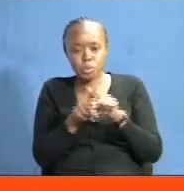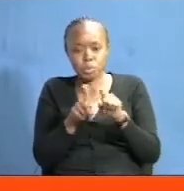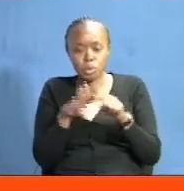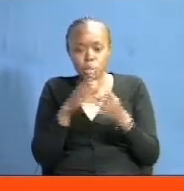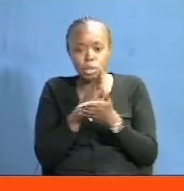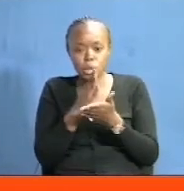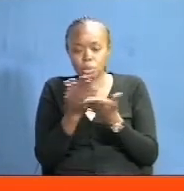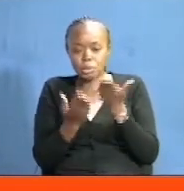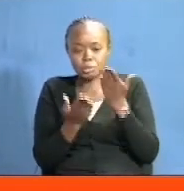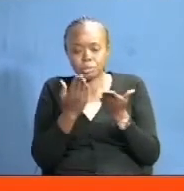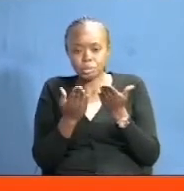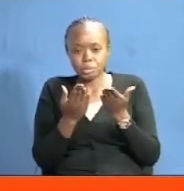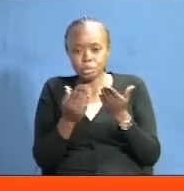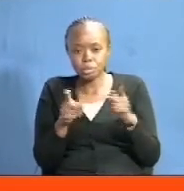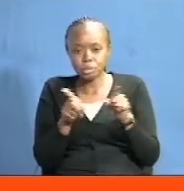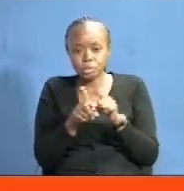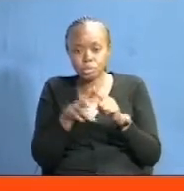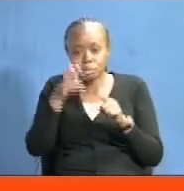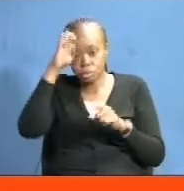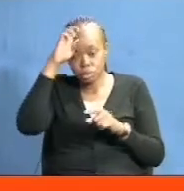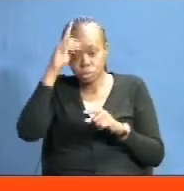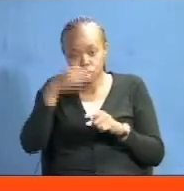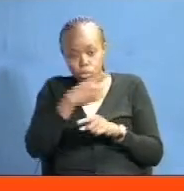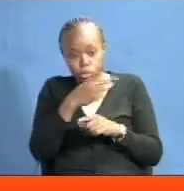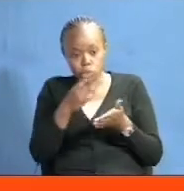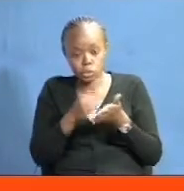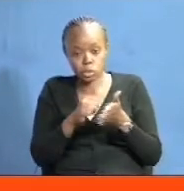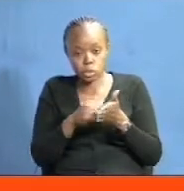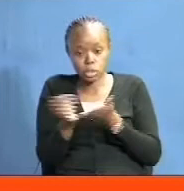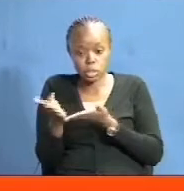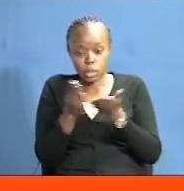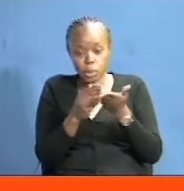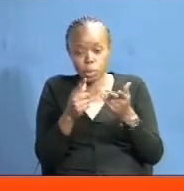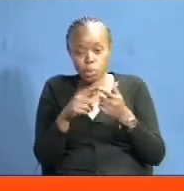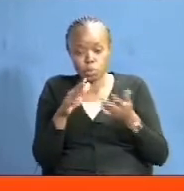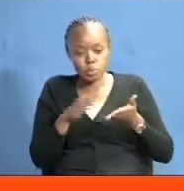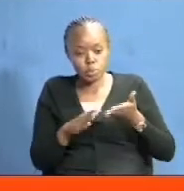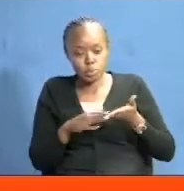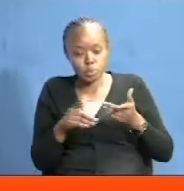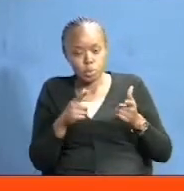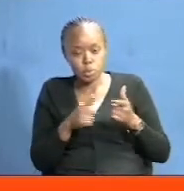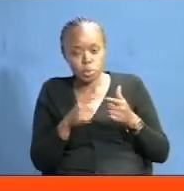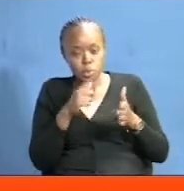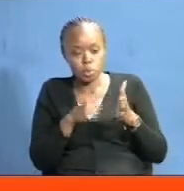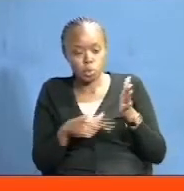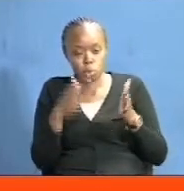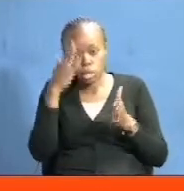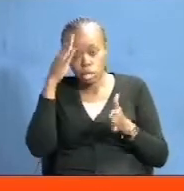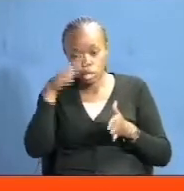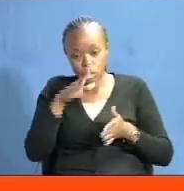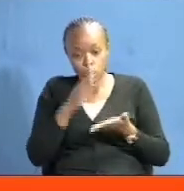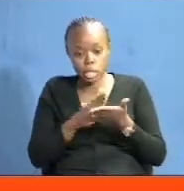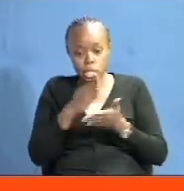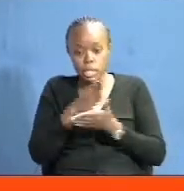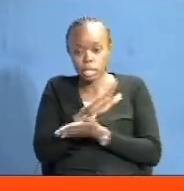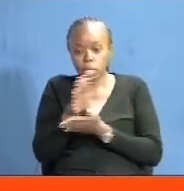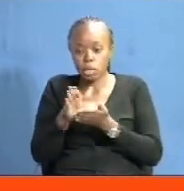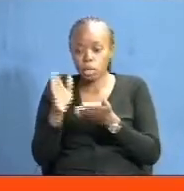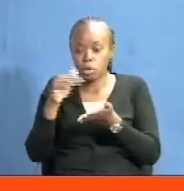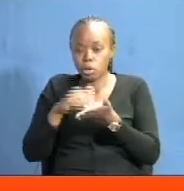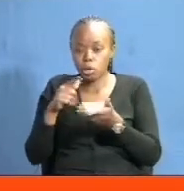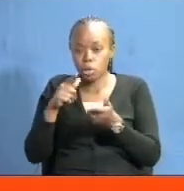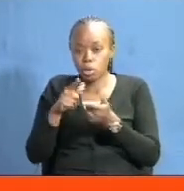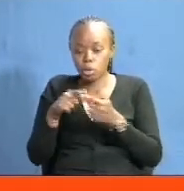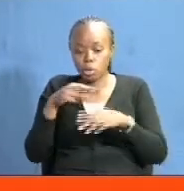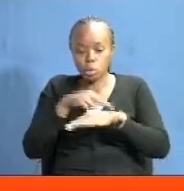sort of civic education to them to bring them to speed to, knowing their right position when it comes